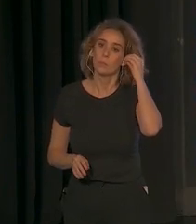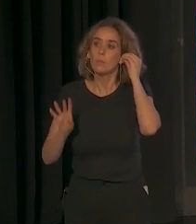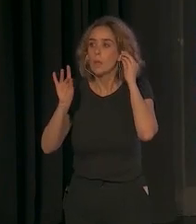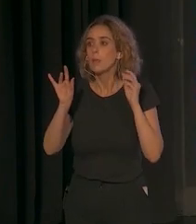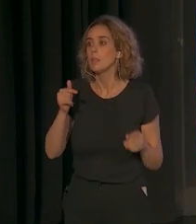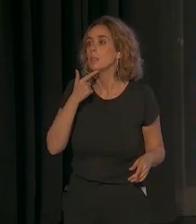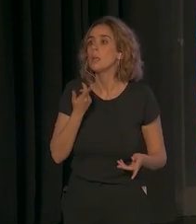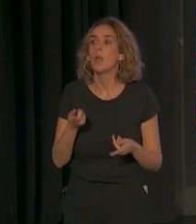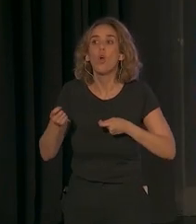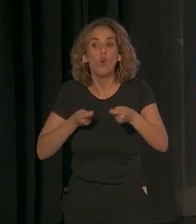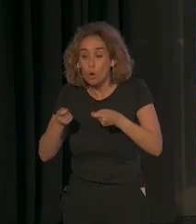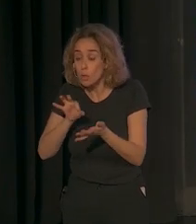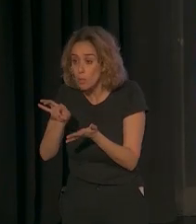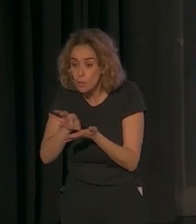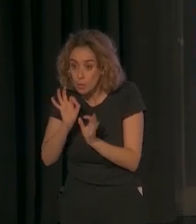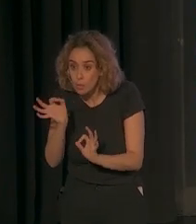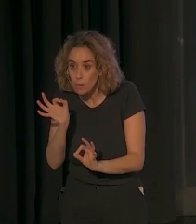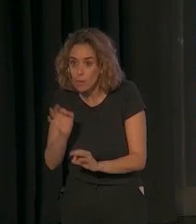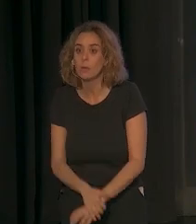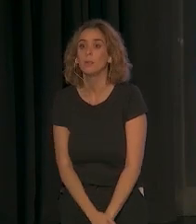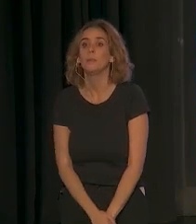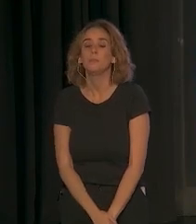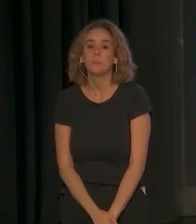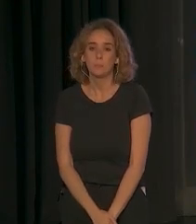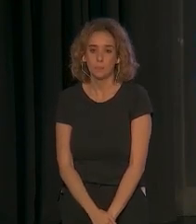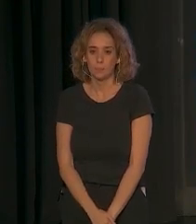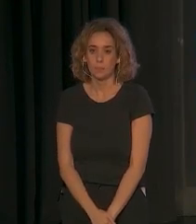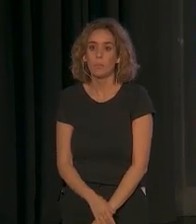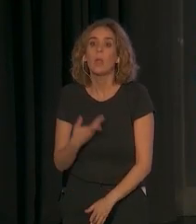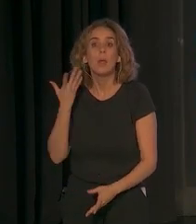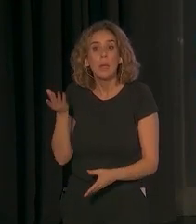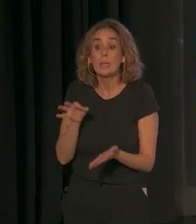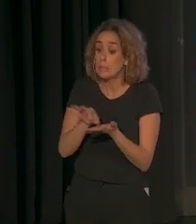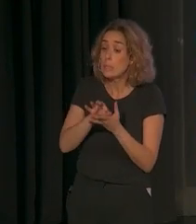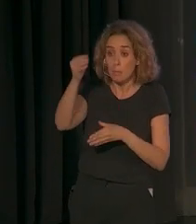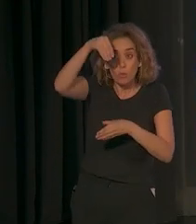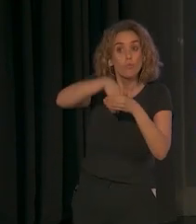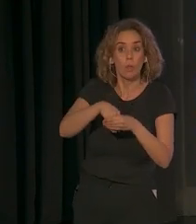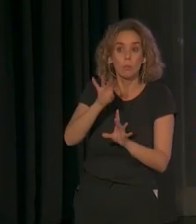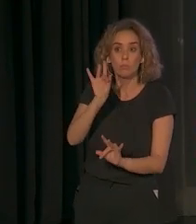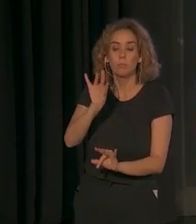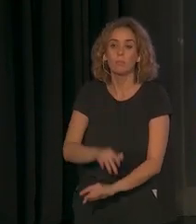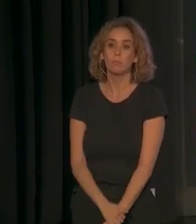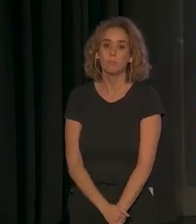Sí, le llamamos coordinación de servicios. Y forma parte de los servicios.